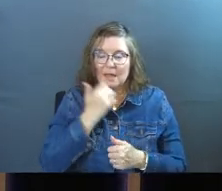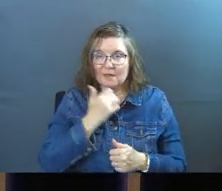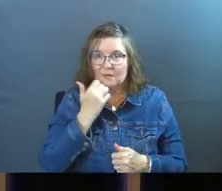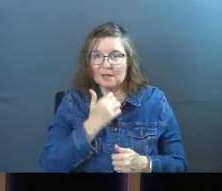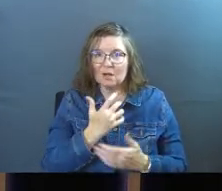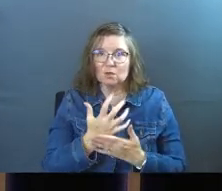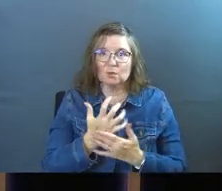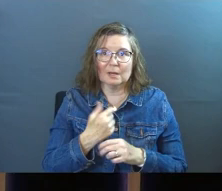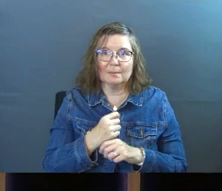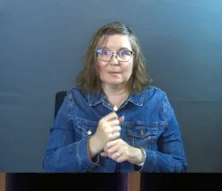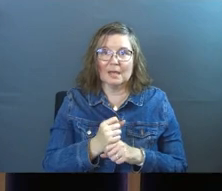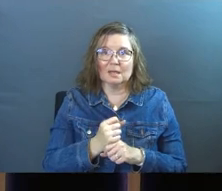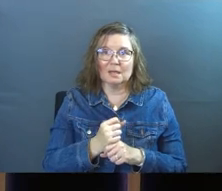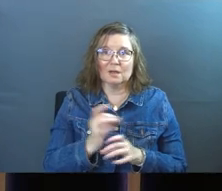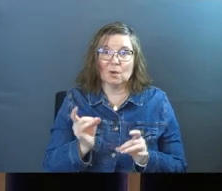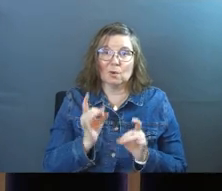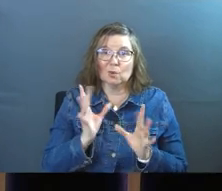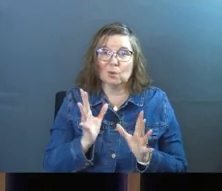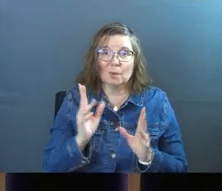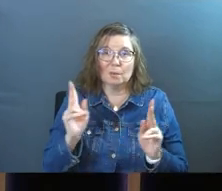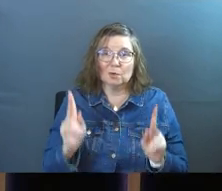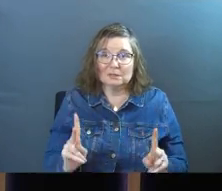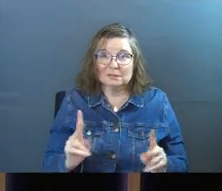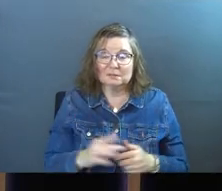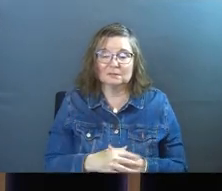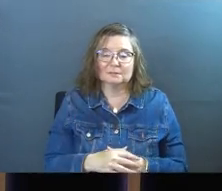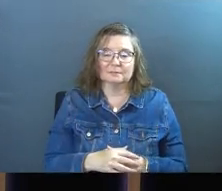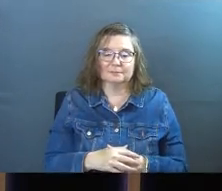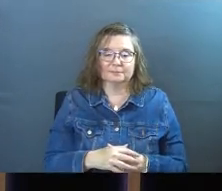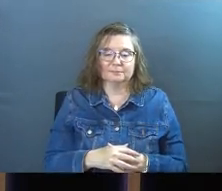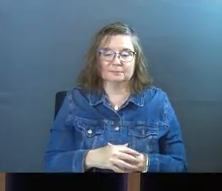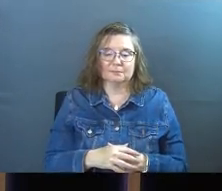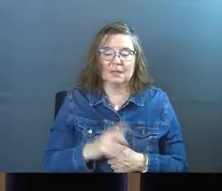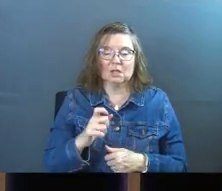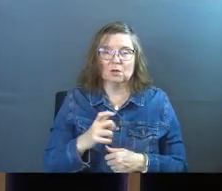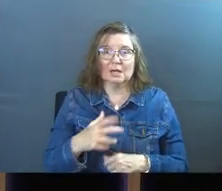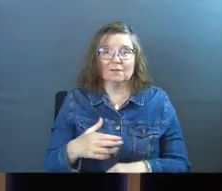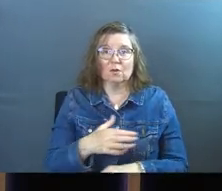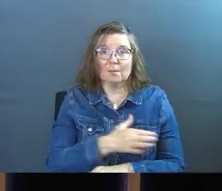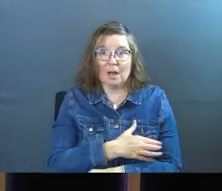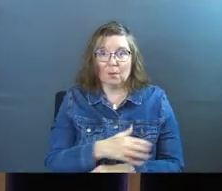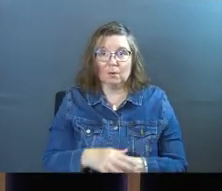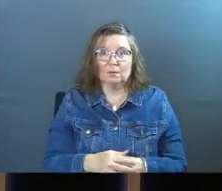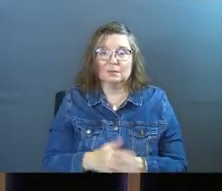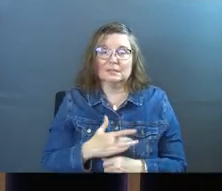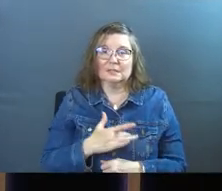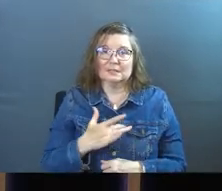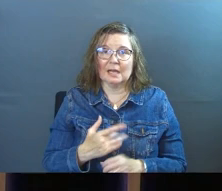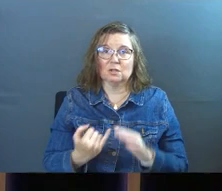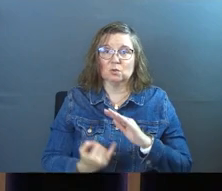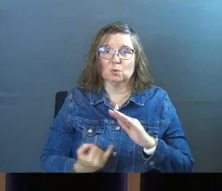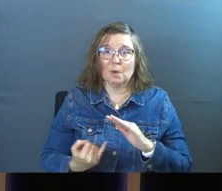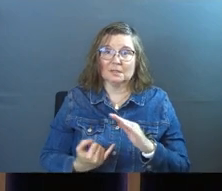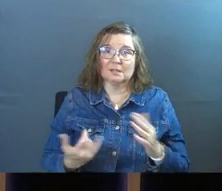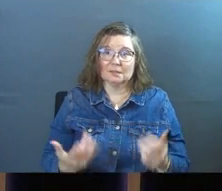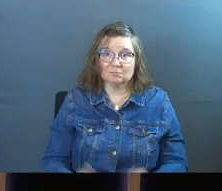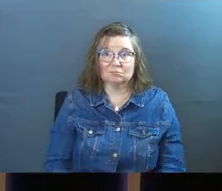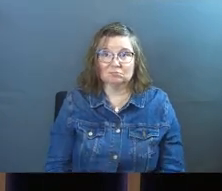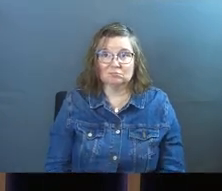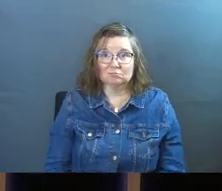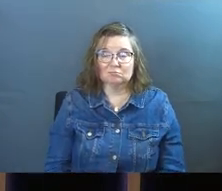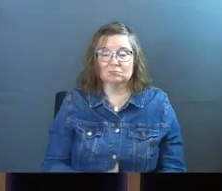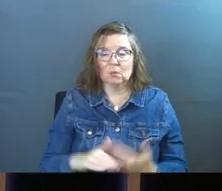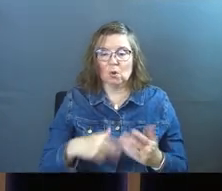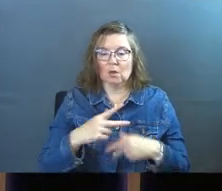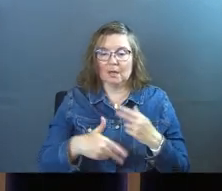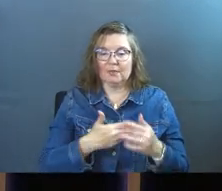day. Your greed is making you a cruel person, and your need for power tends to isolate you. There's